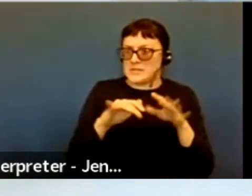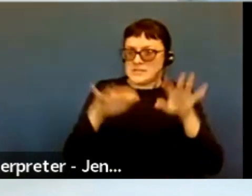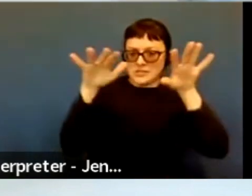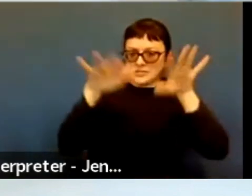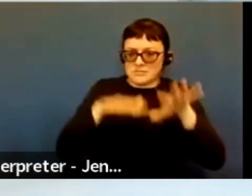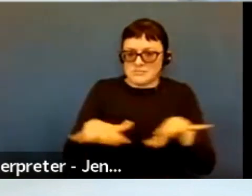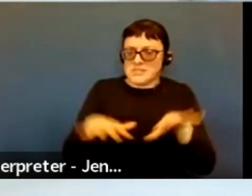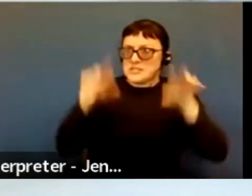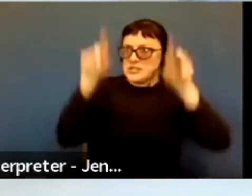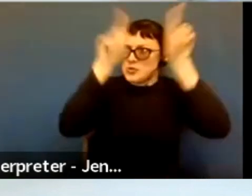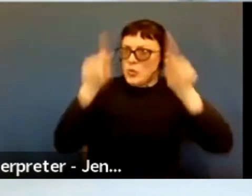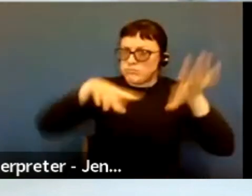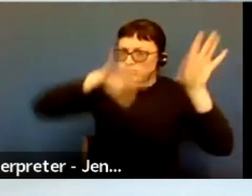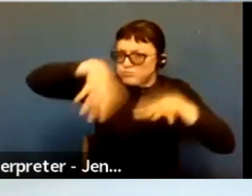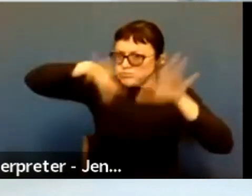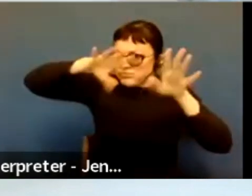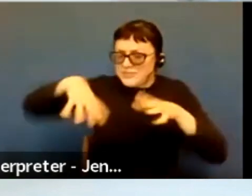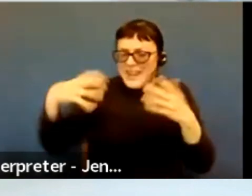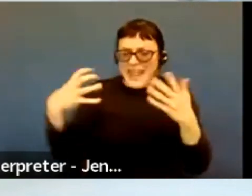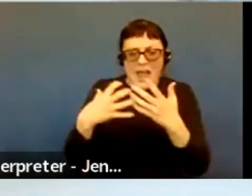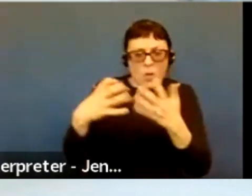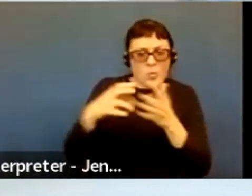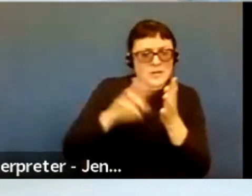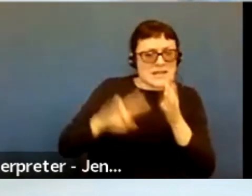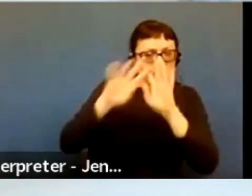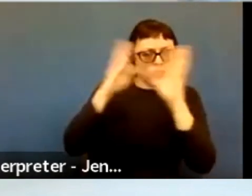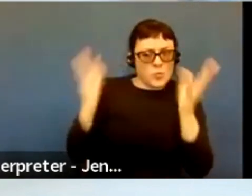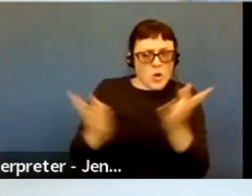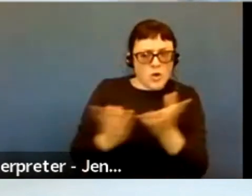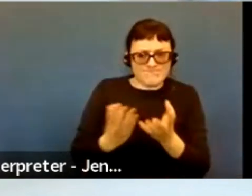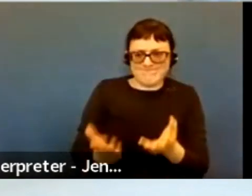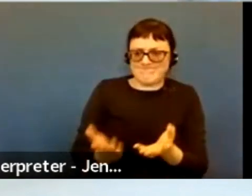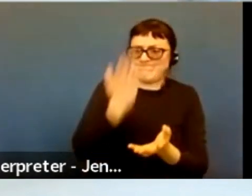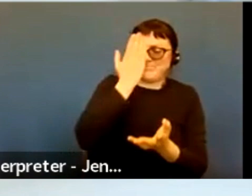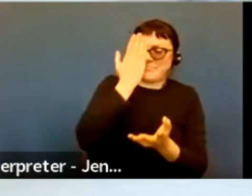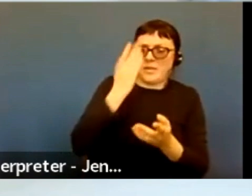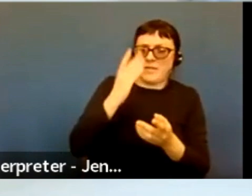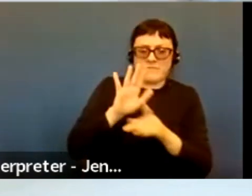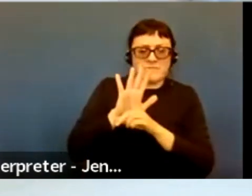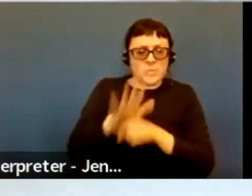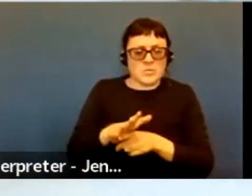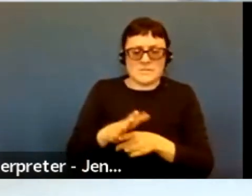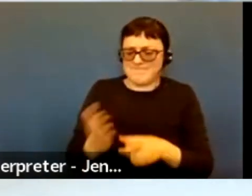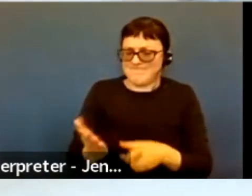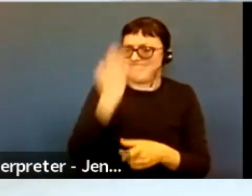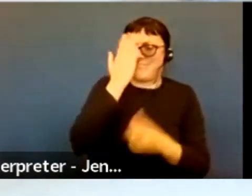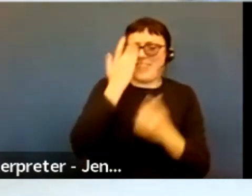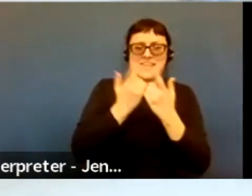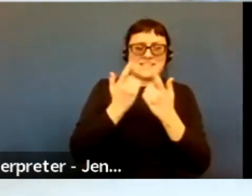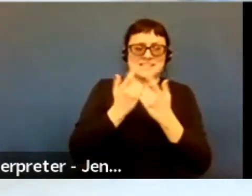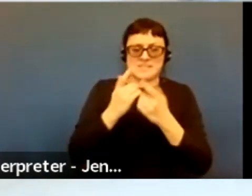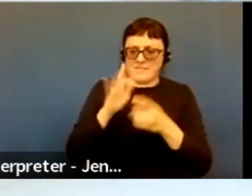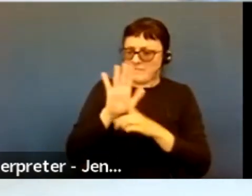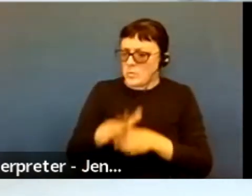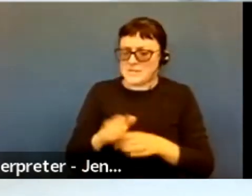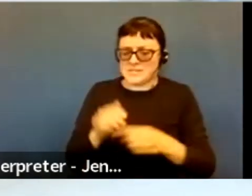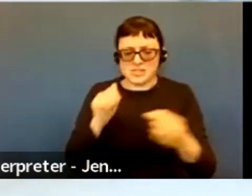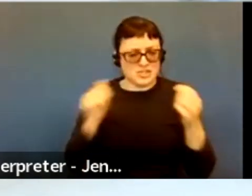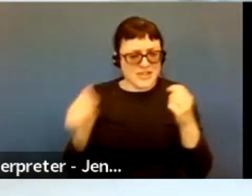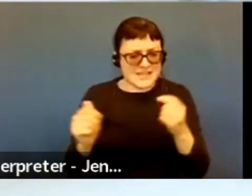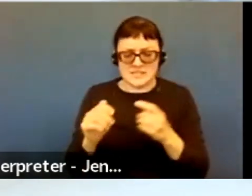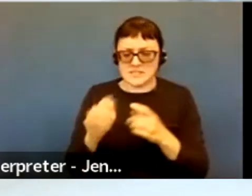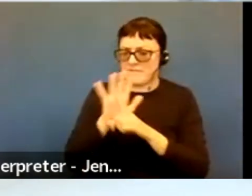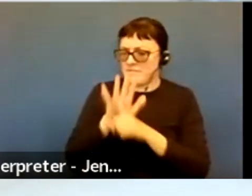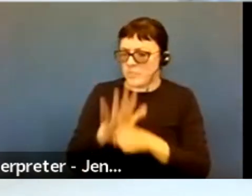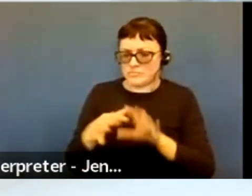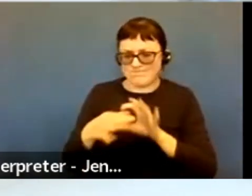and the way the natural world forces us to confront things, forces change, forces separation,